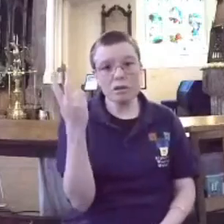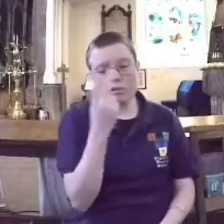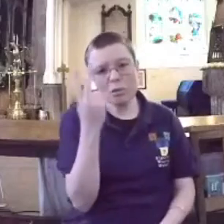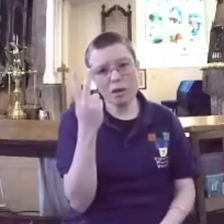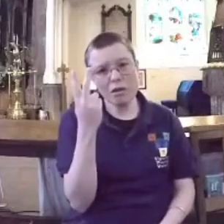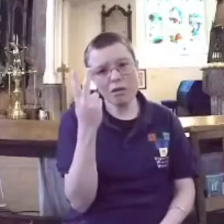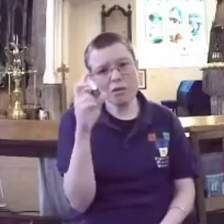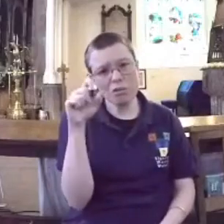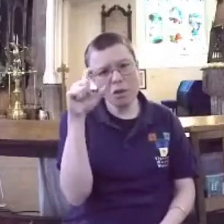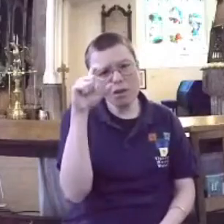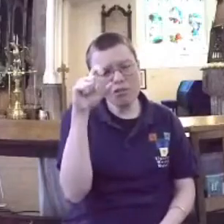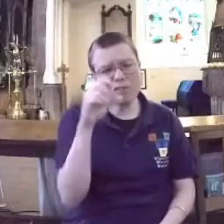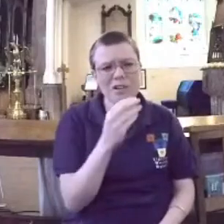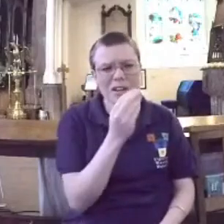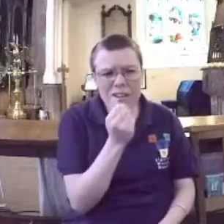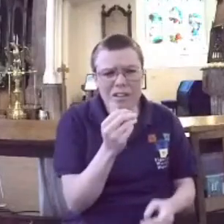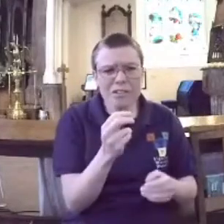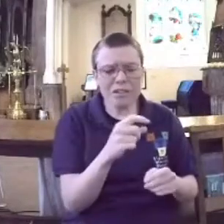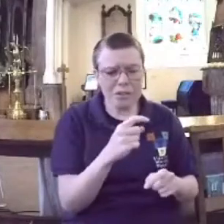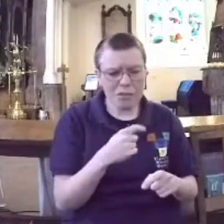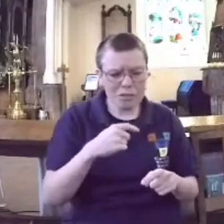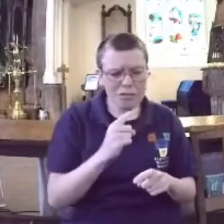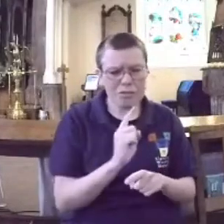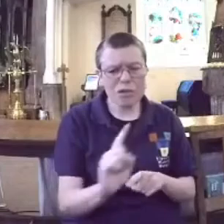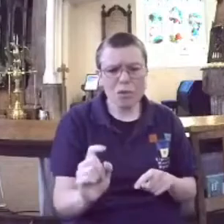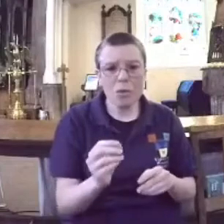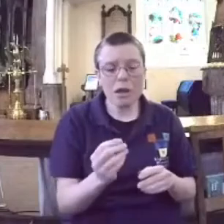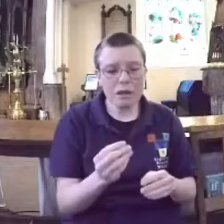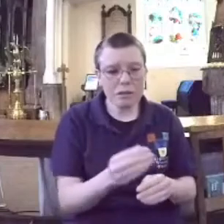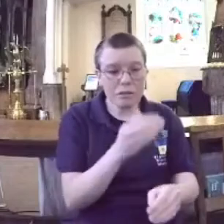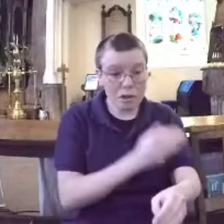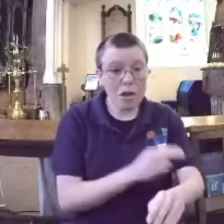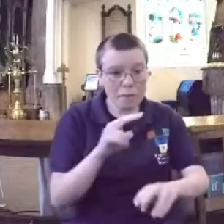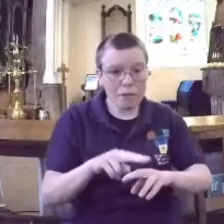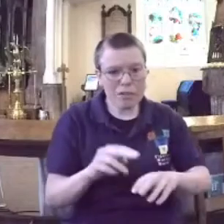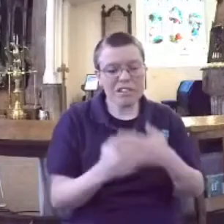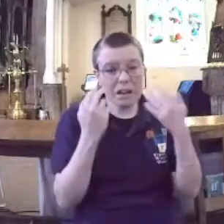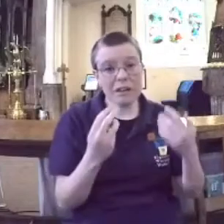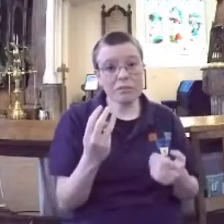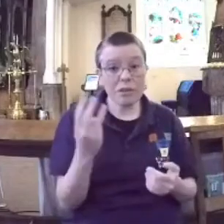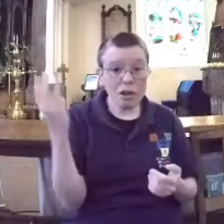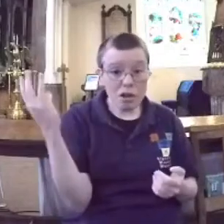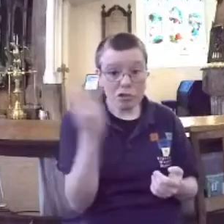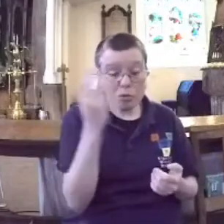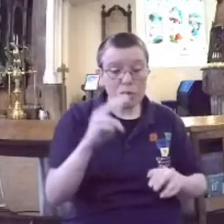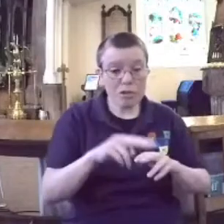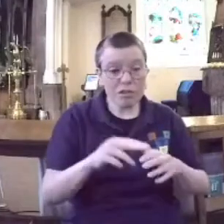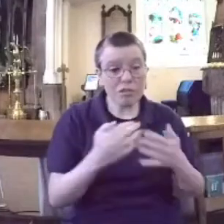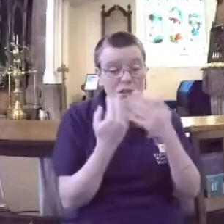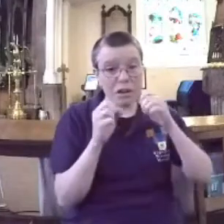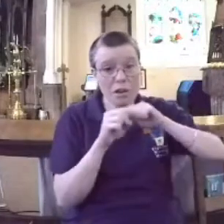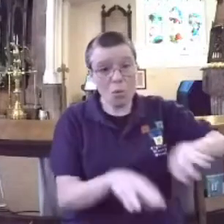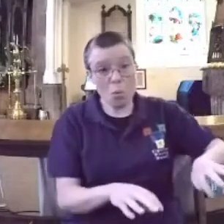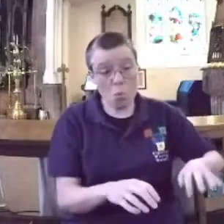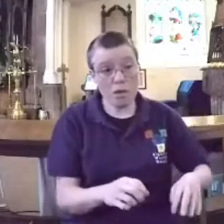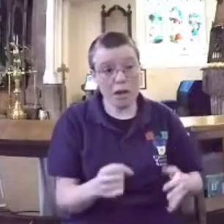Father's Day. So this will be our 13th Father's Day without him, and he's very much still a